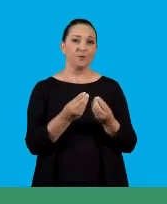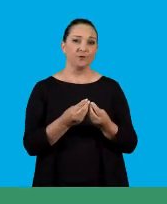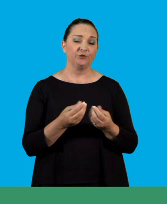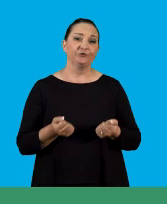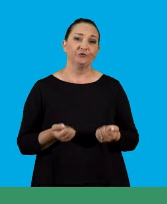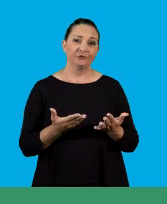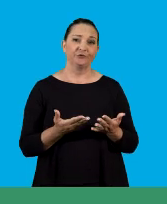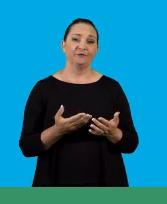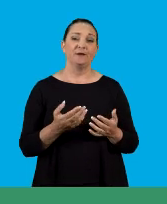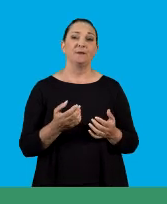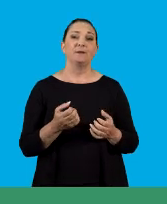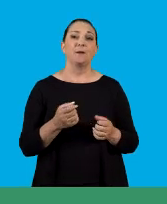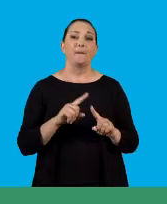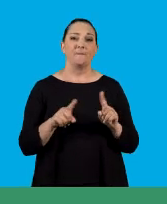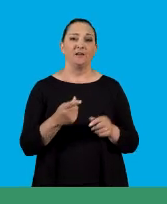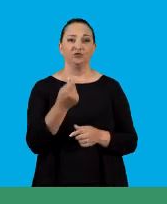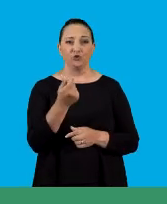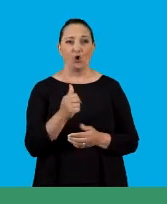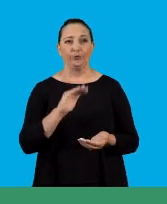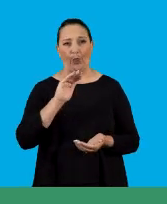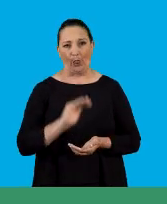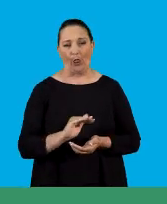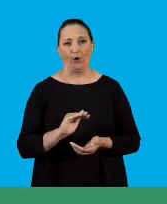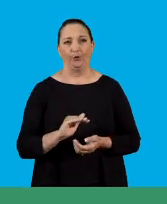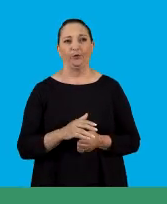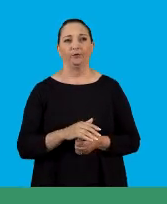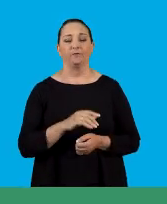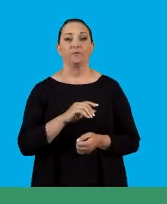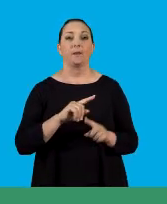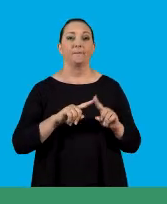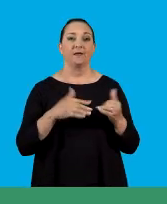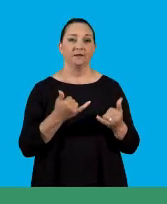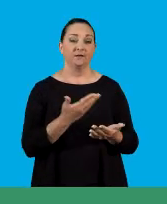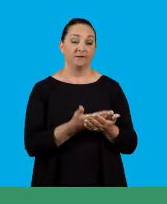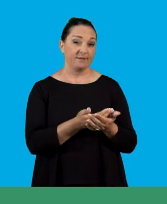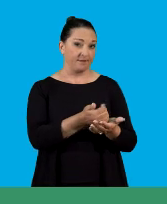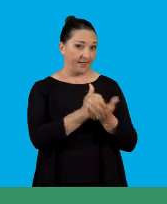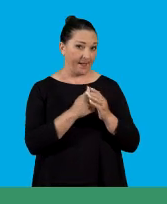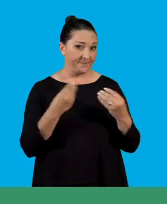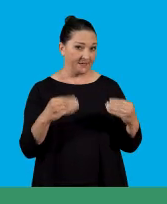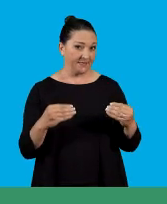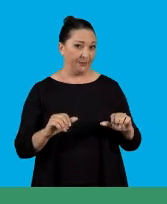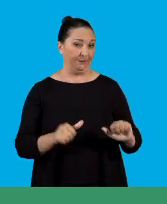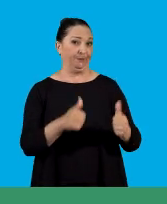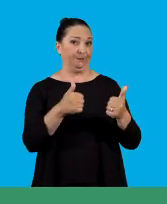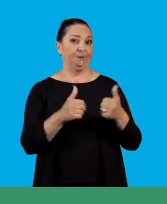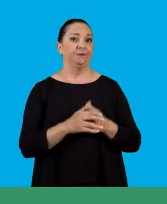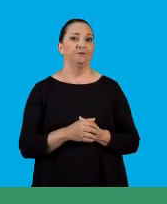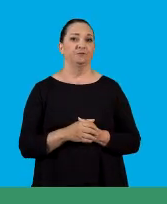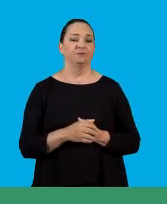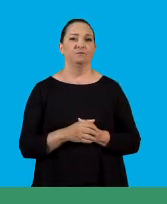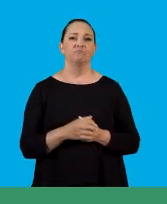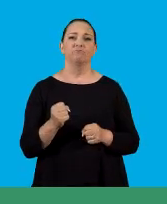be produced at the lowest possible cost. So one thing you'll realize about contributing to the success of the business is that they